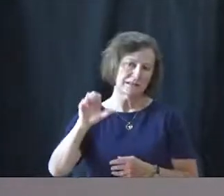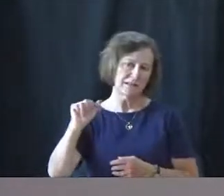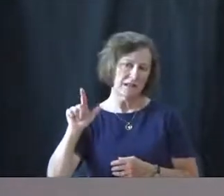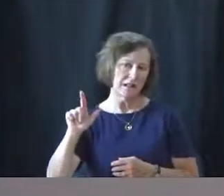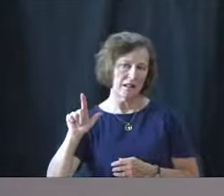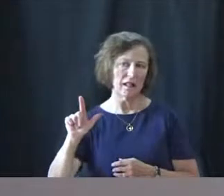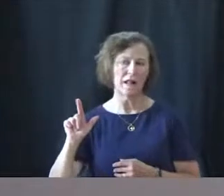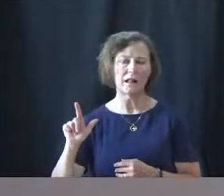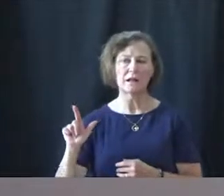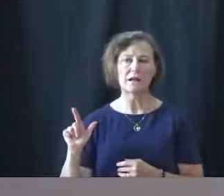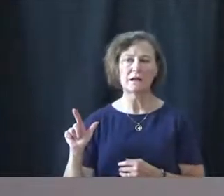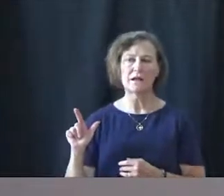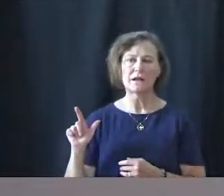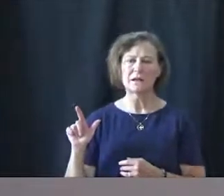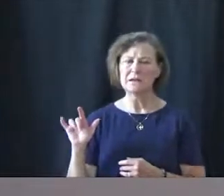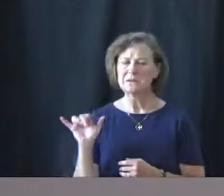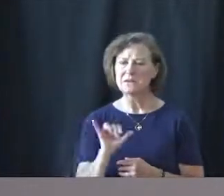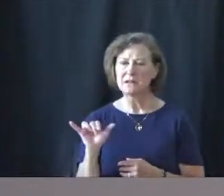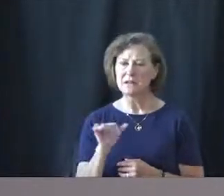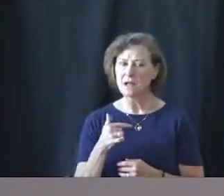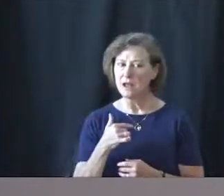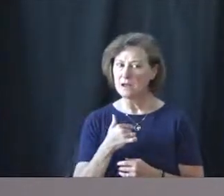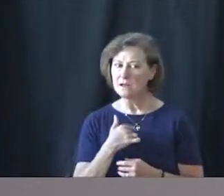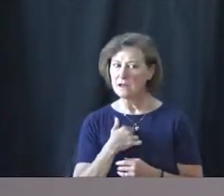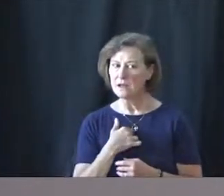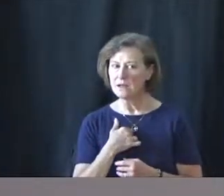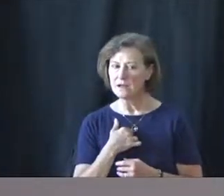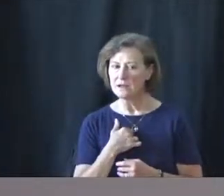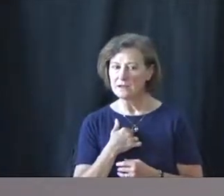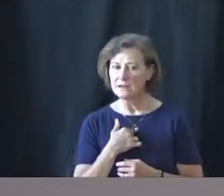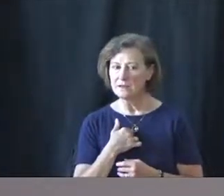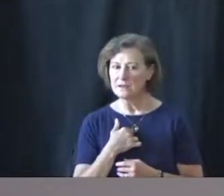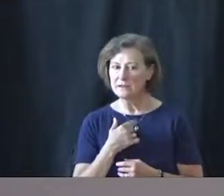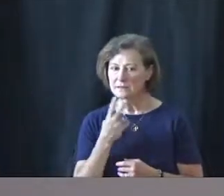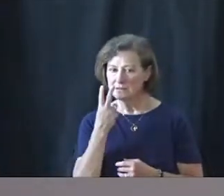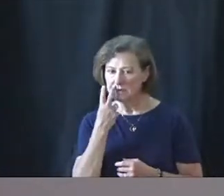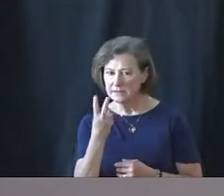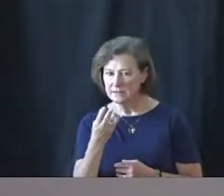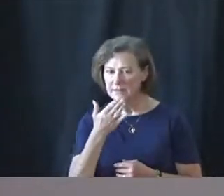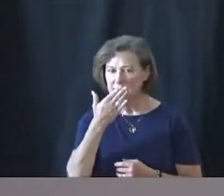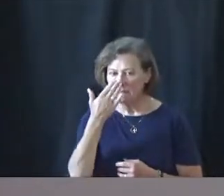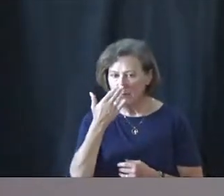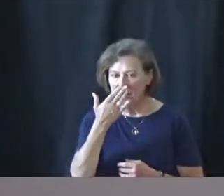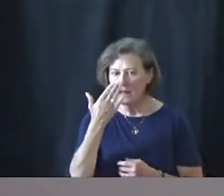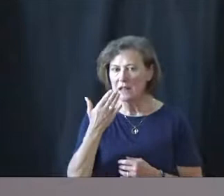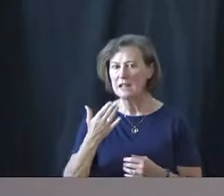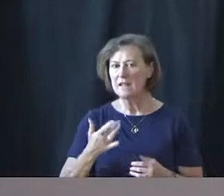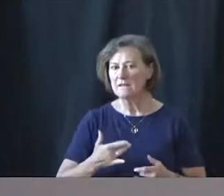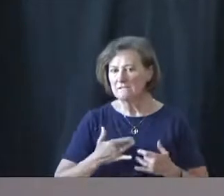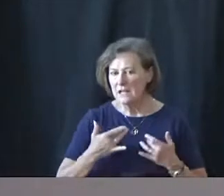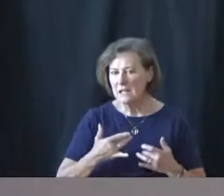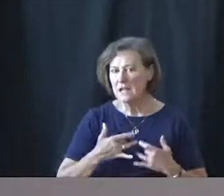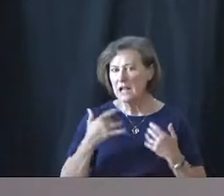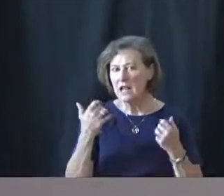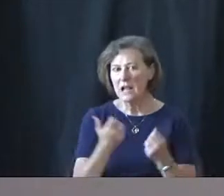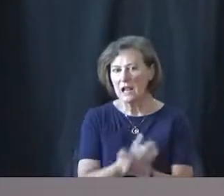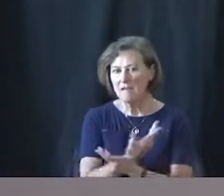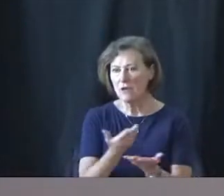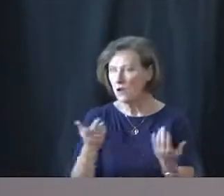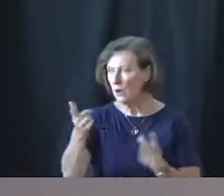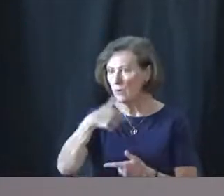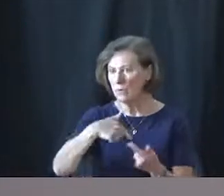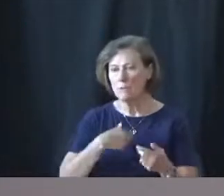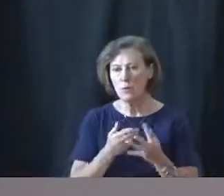It was though I was seeing, smelling, feeling everything around me through